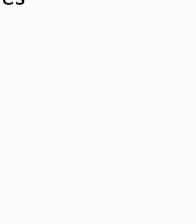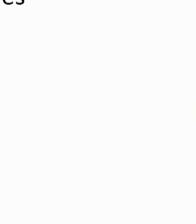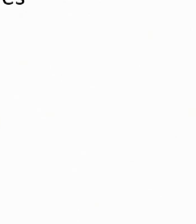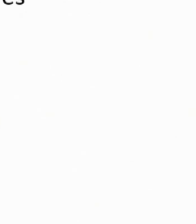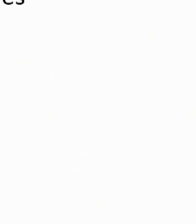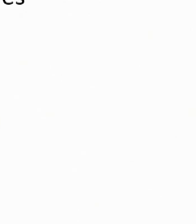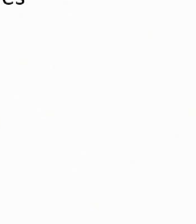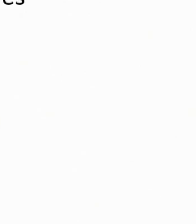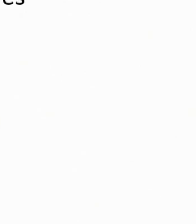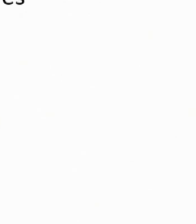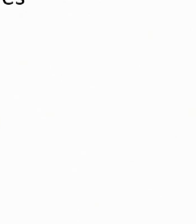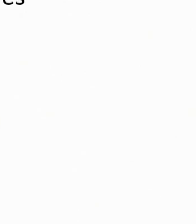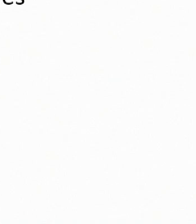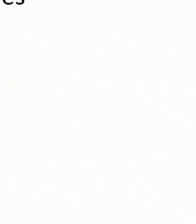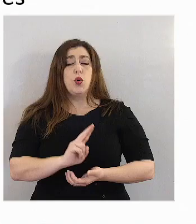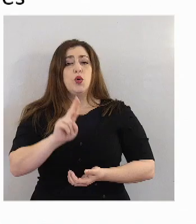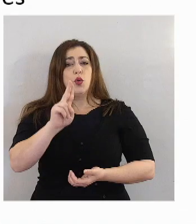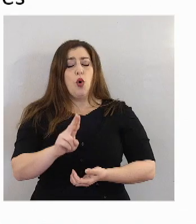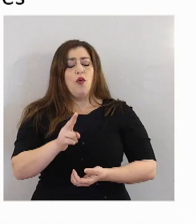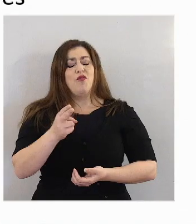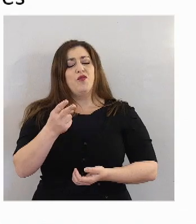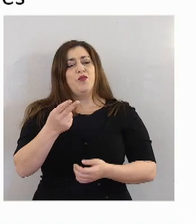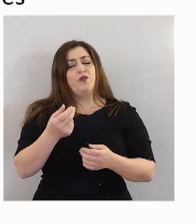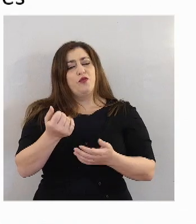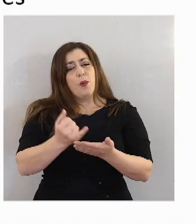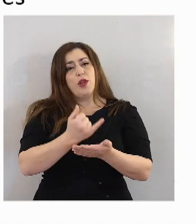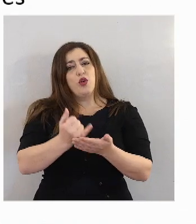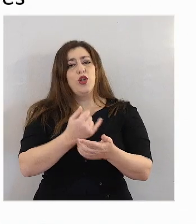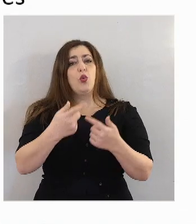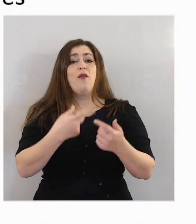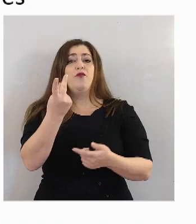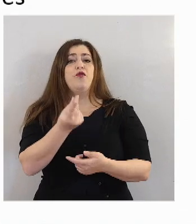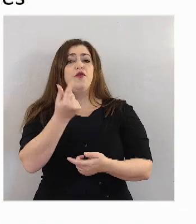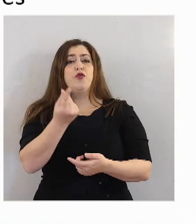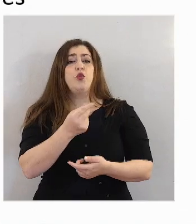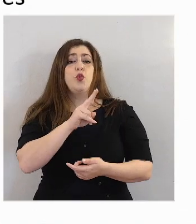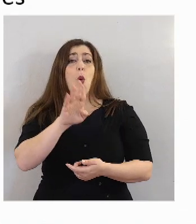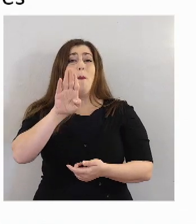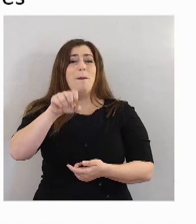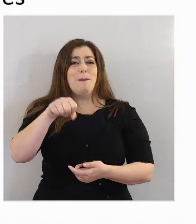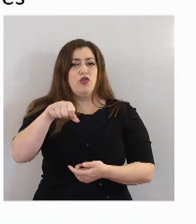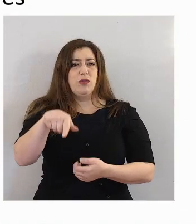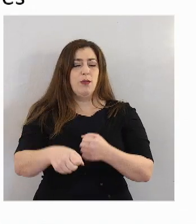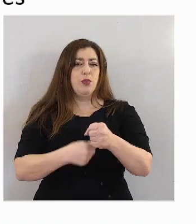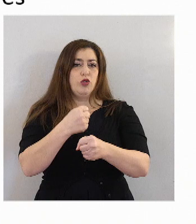Also, some financial information relating to the budget of the project.